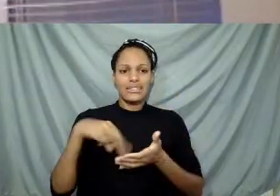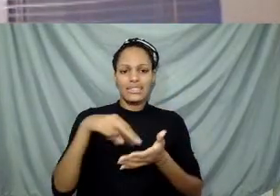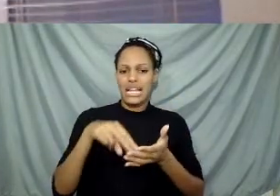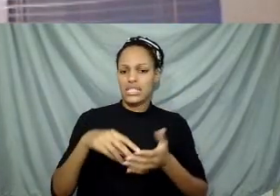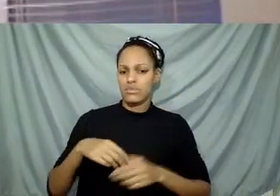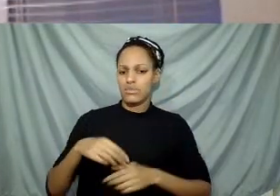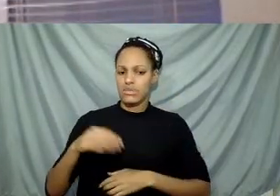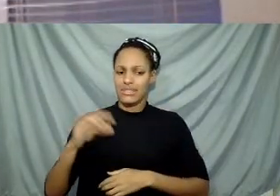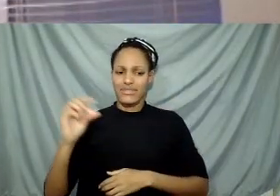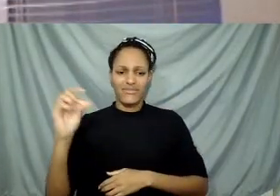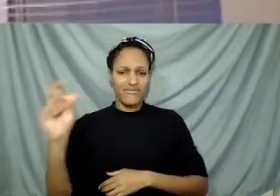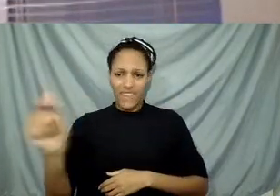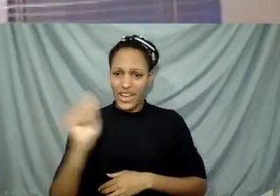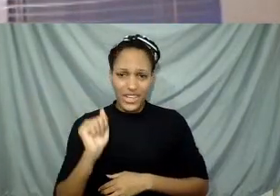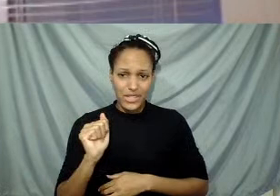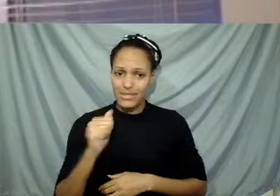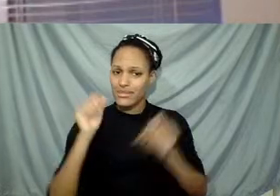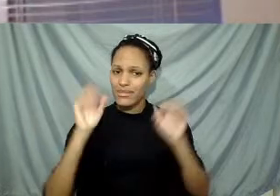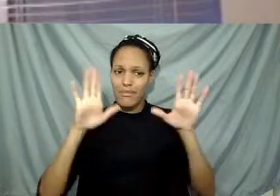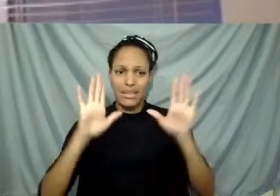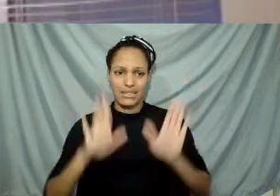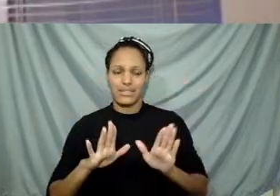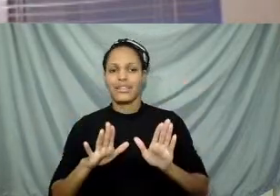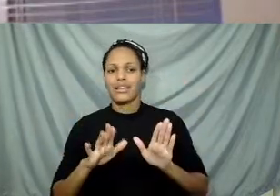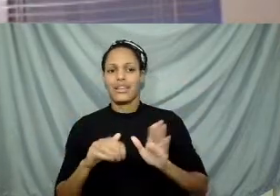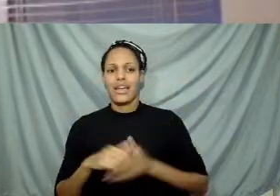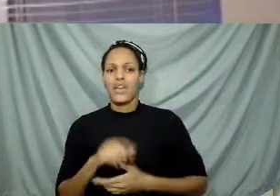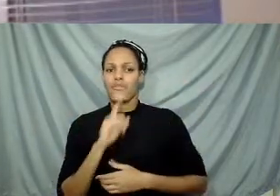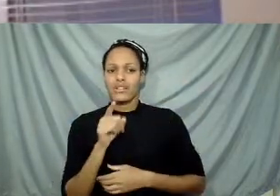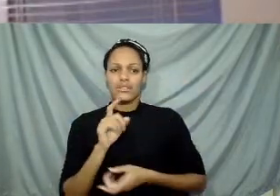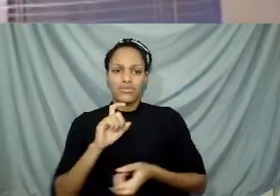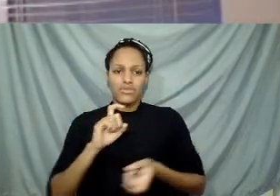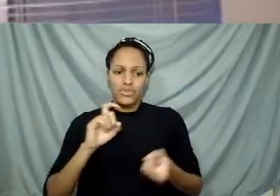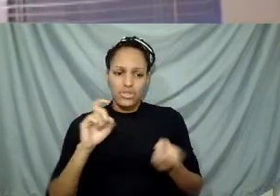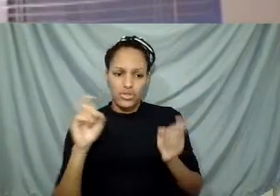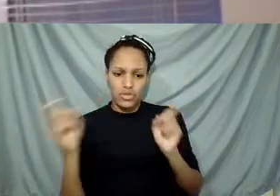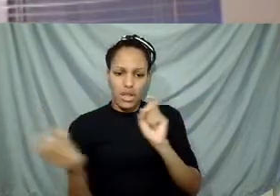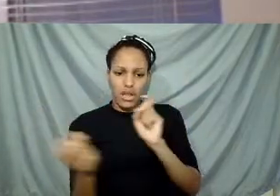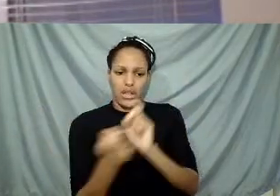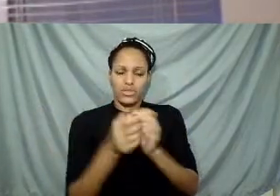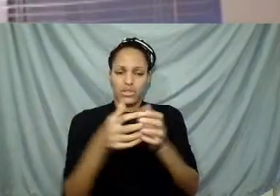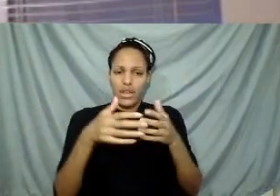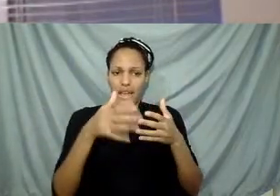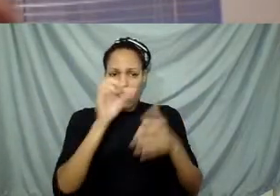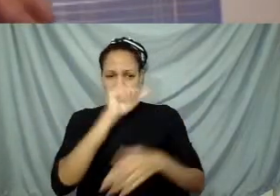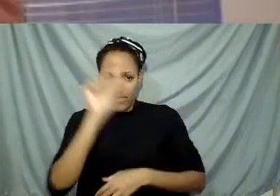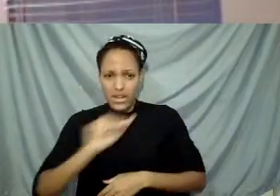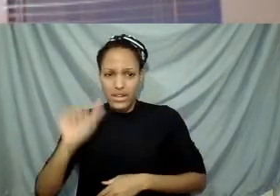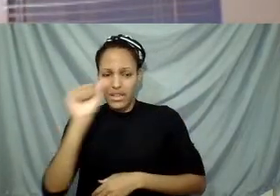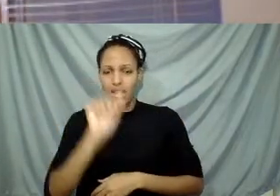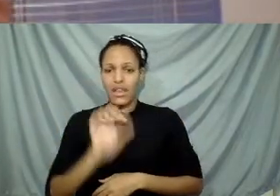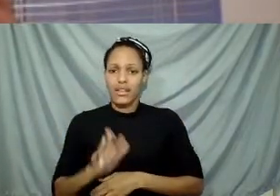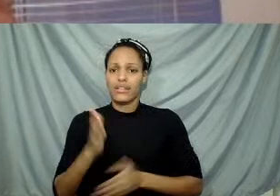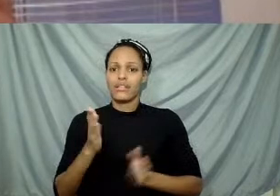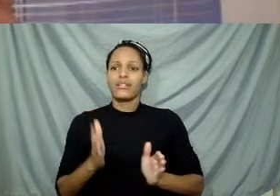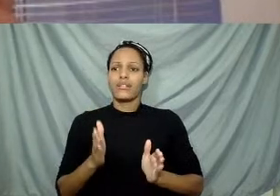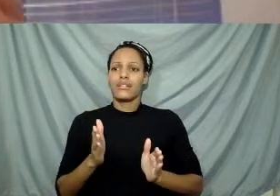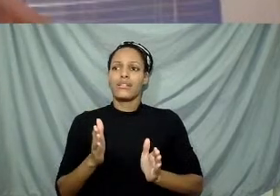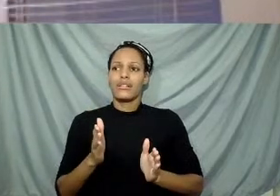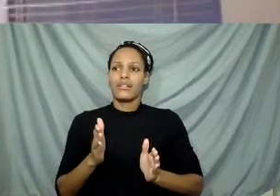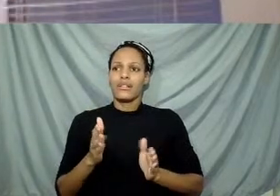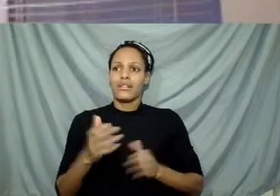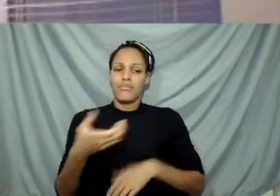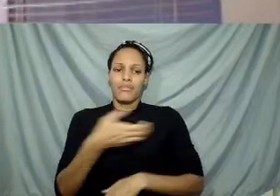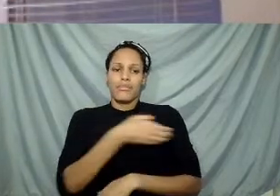brilliant and really focused on what he termed African pyrogrammic movement. And African pyrogrammic movement is